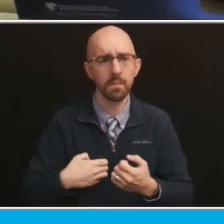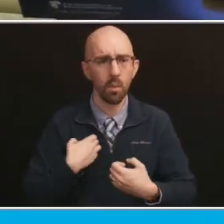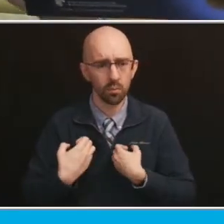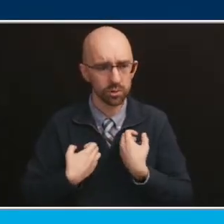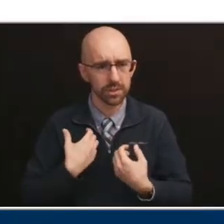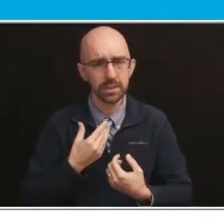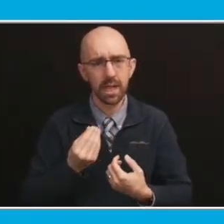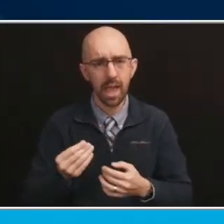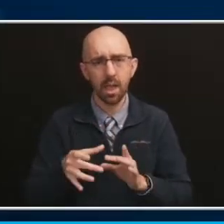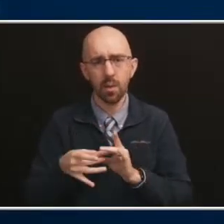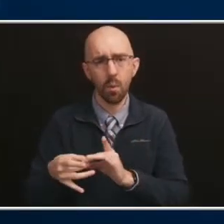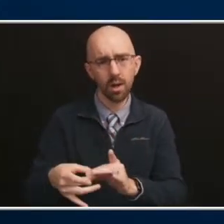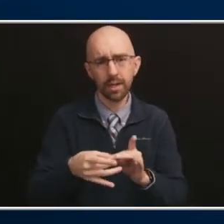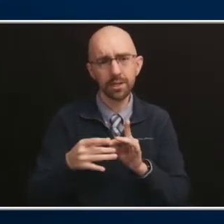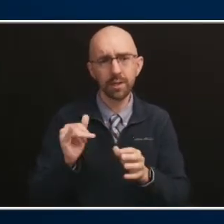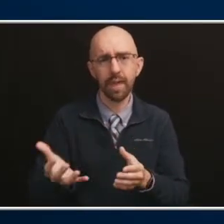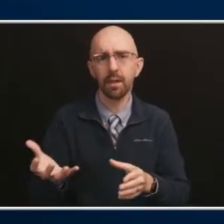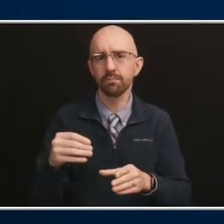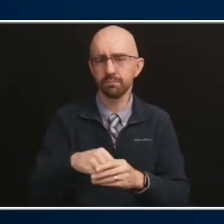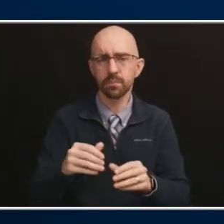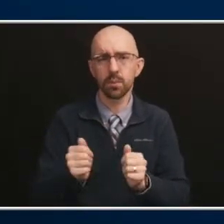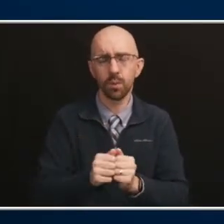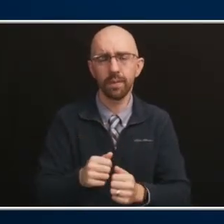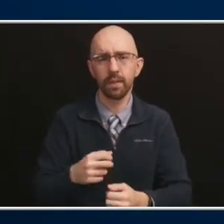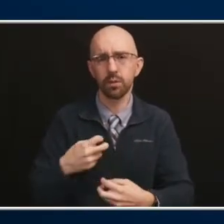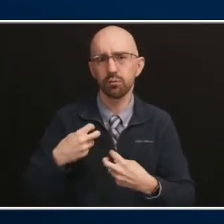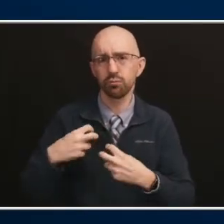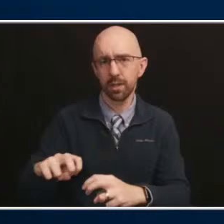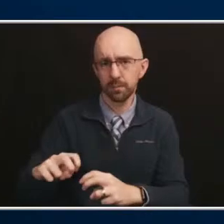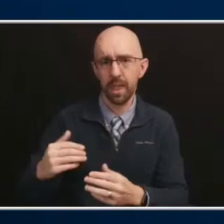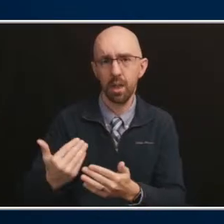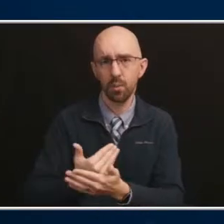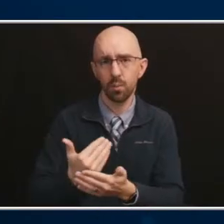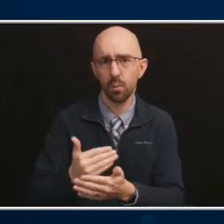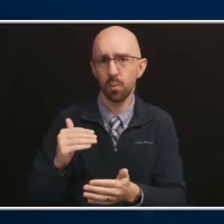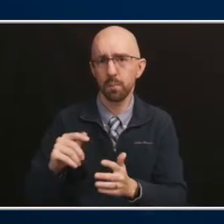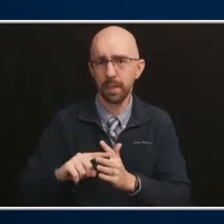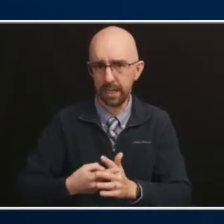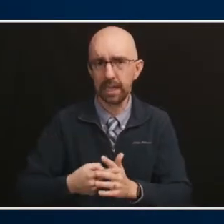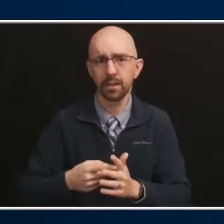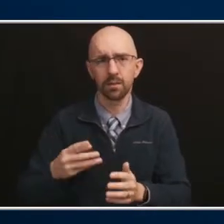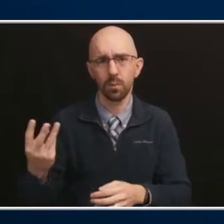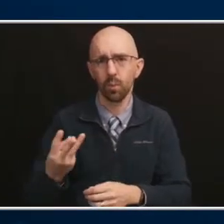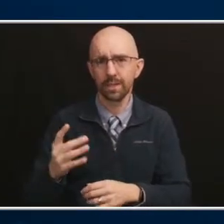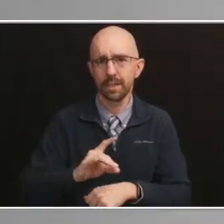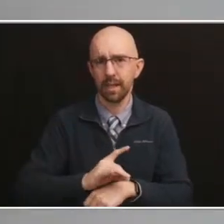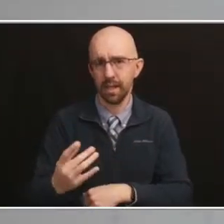coordination that comes with a transplant and a new beginning. Wednesday at 8.